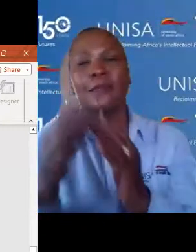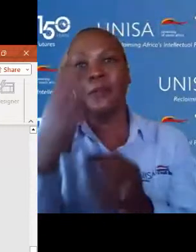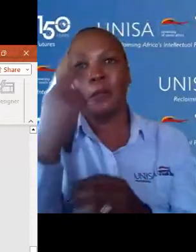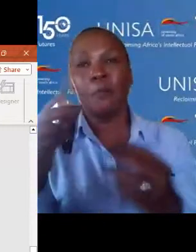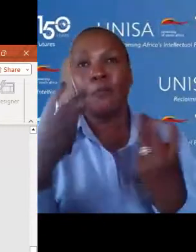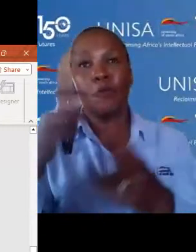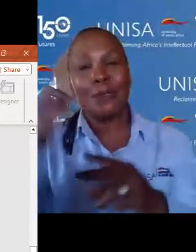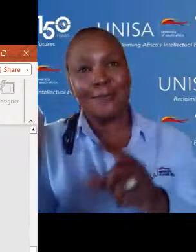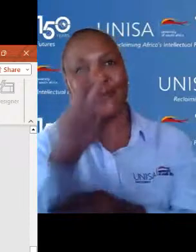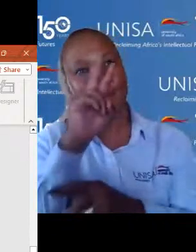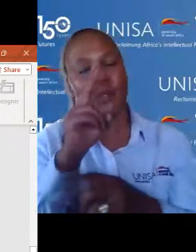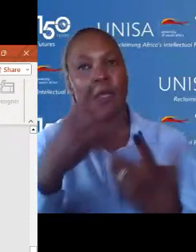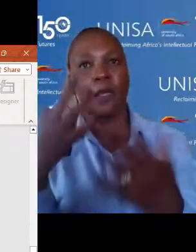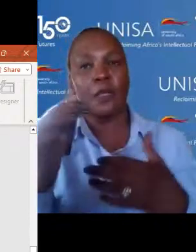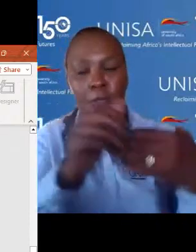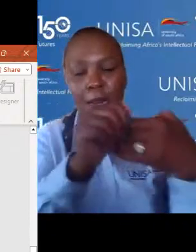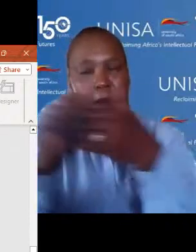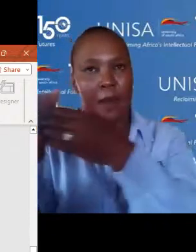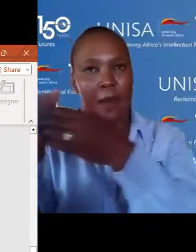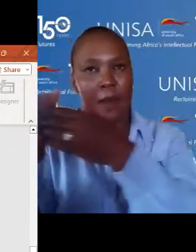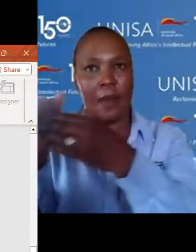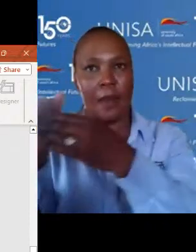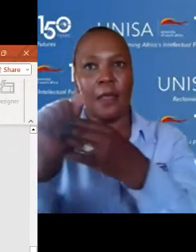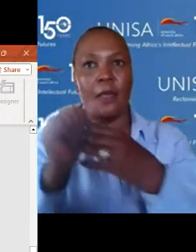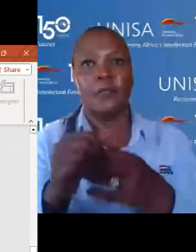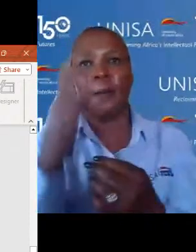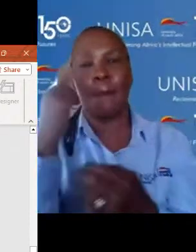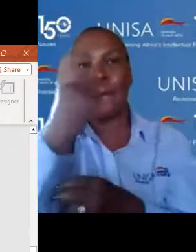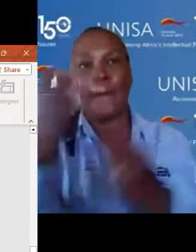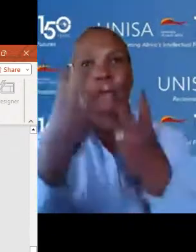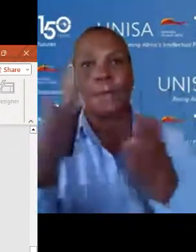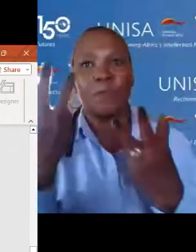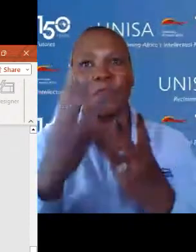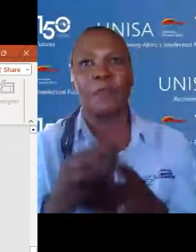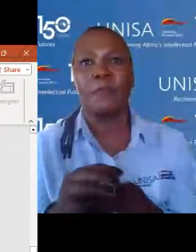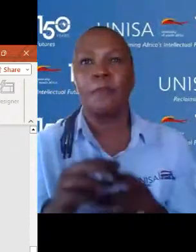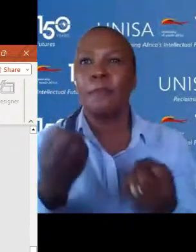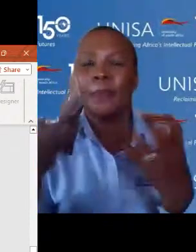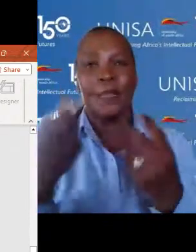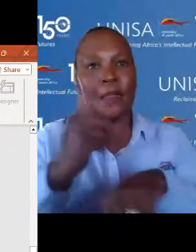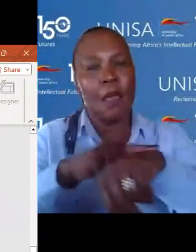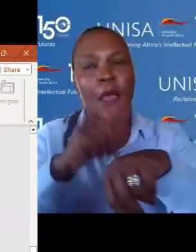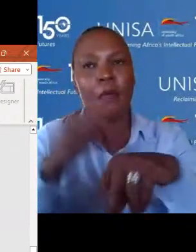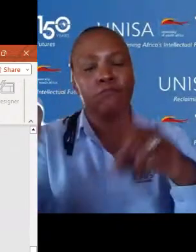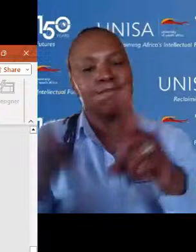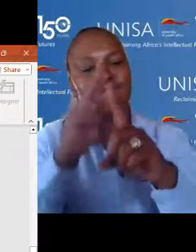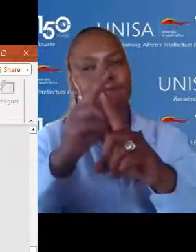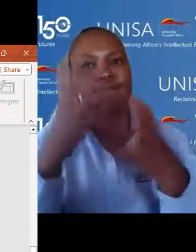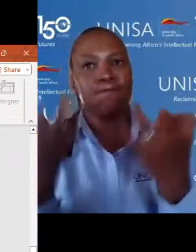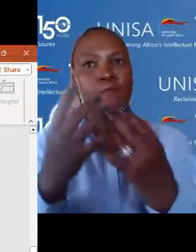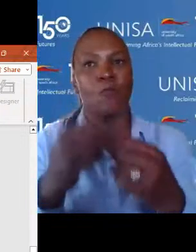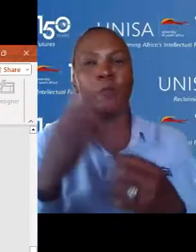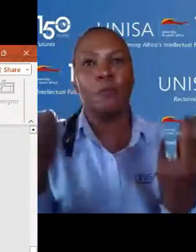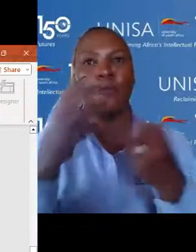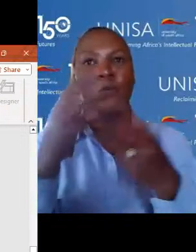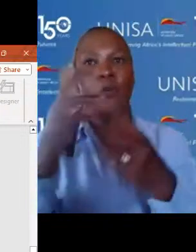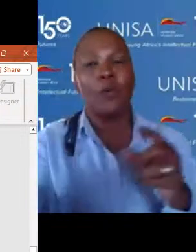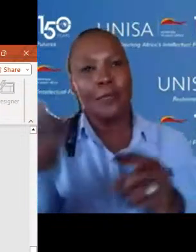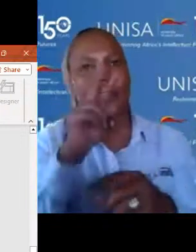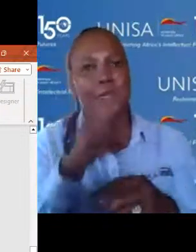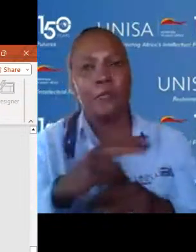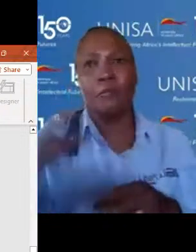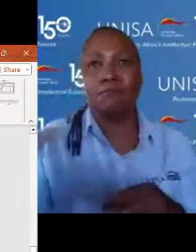to guide blind people. We've often seen when sighted people are dragging blind